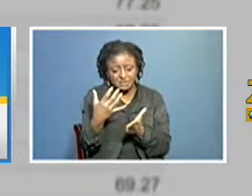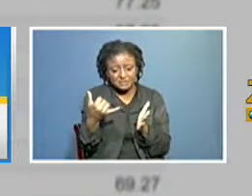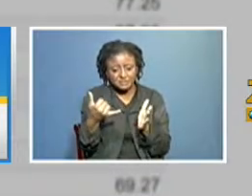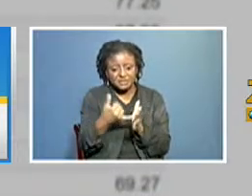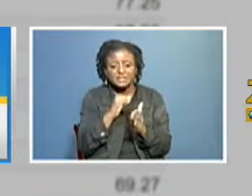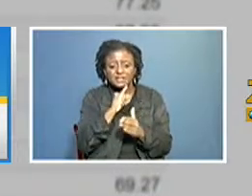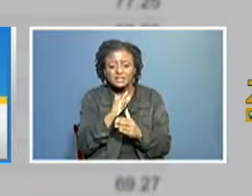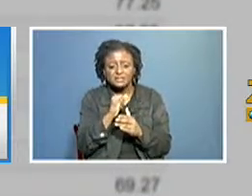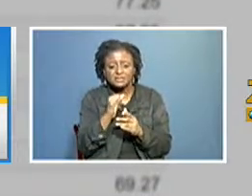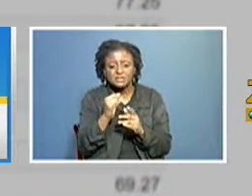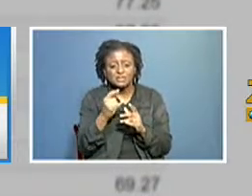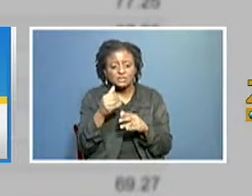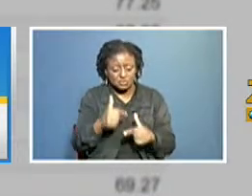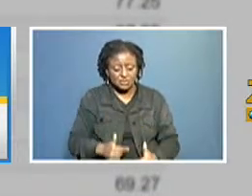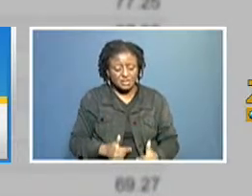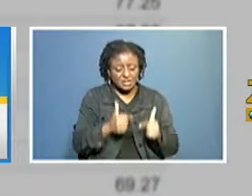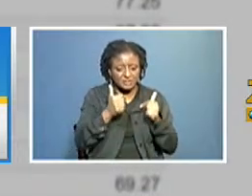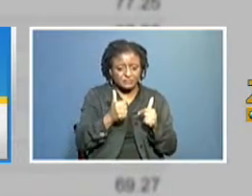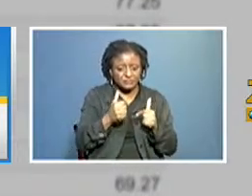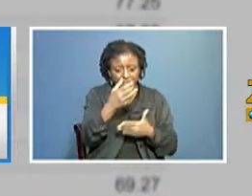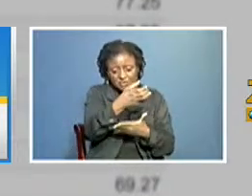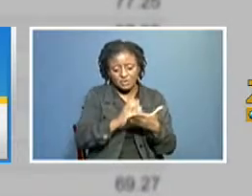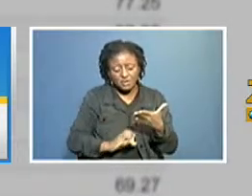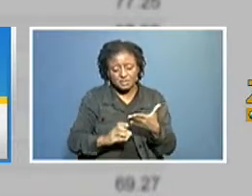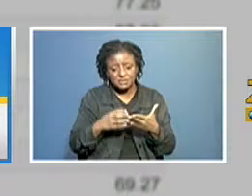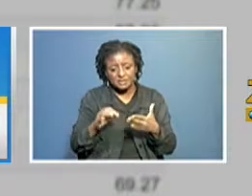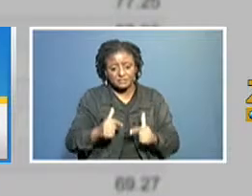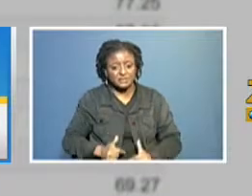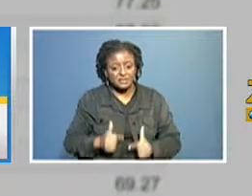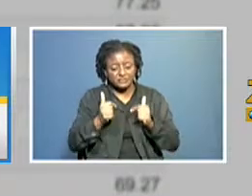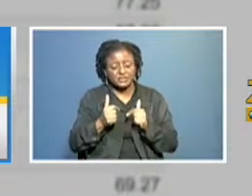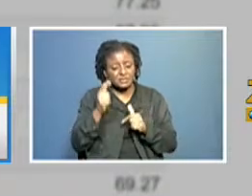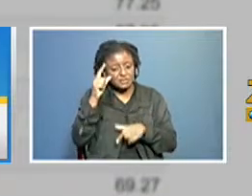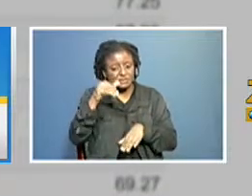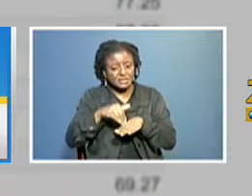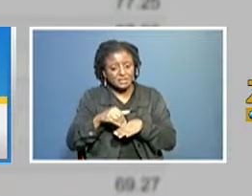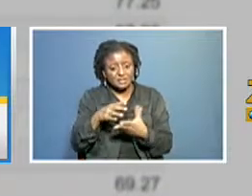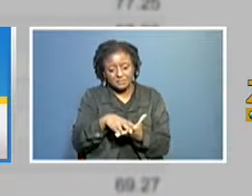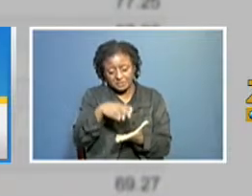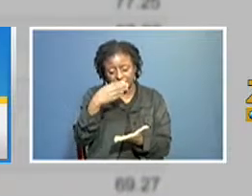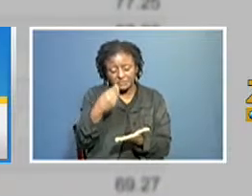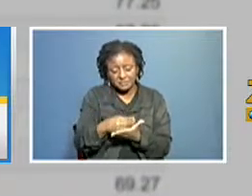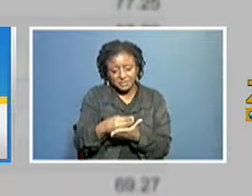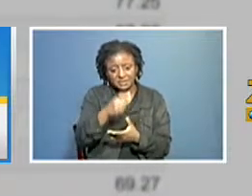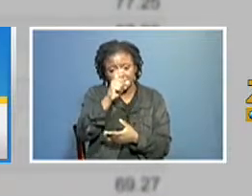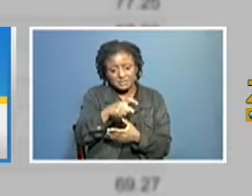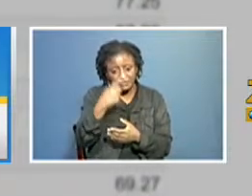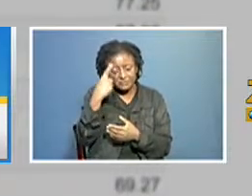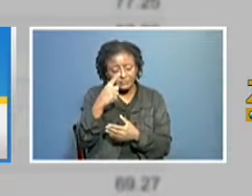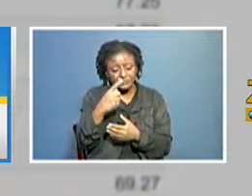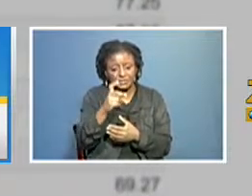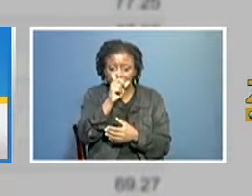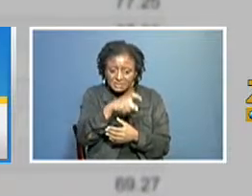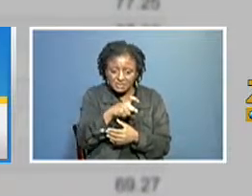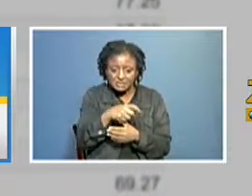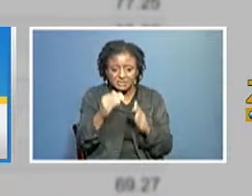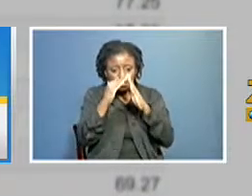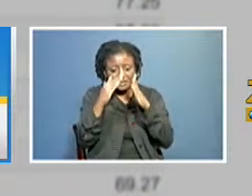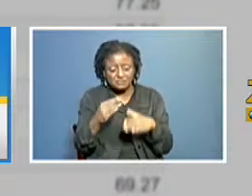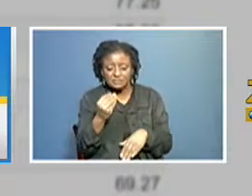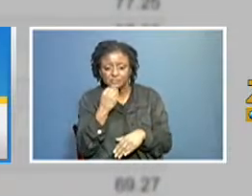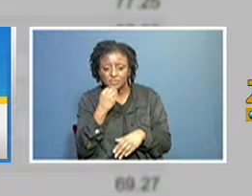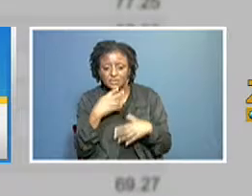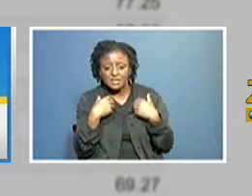of living index looks at the amount of money needed to sustain basic needs like housing, food, and health care. In the case